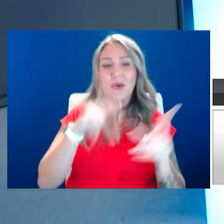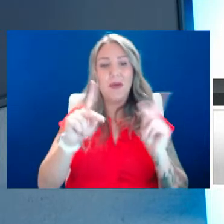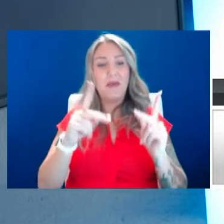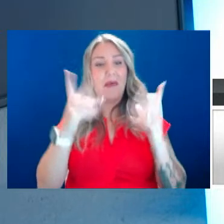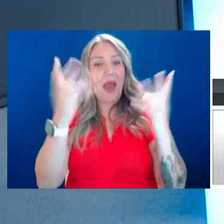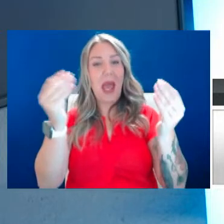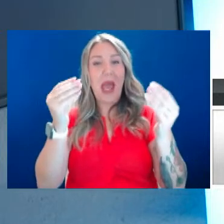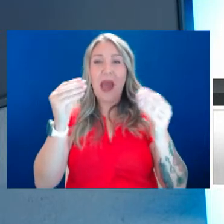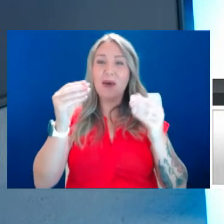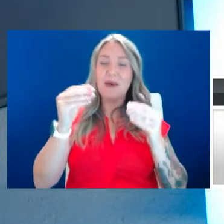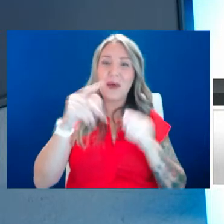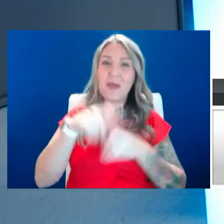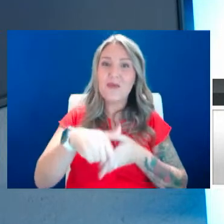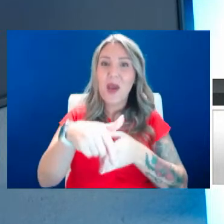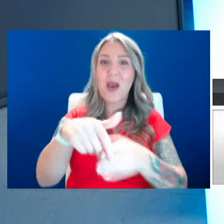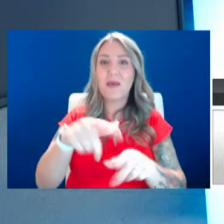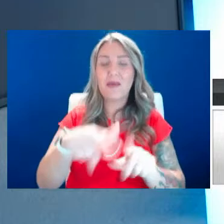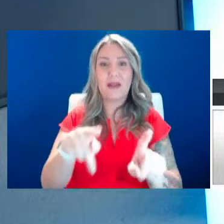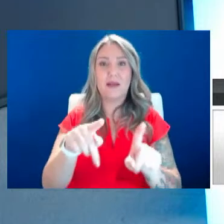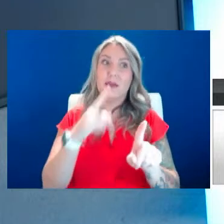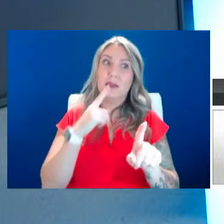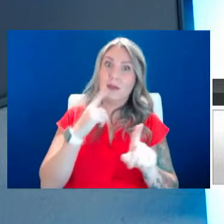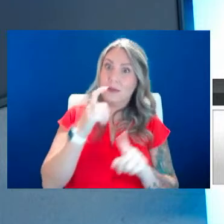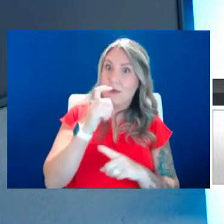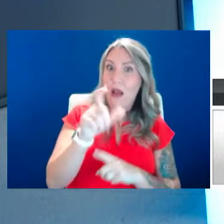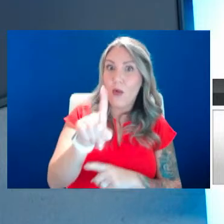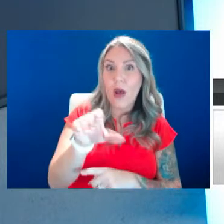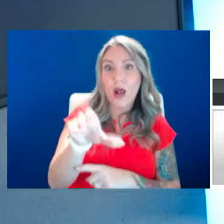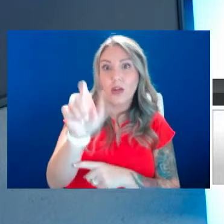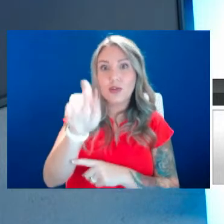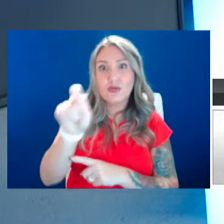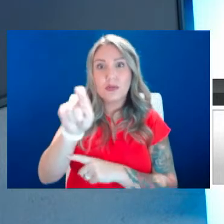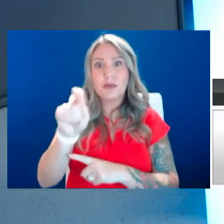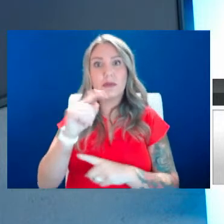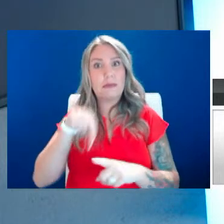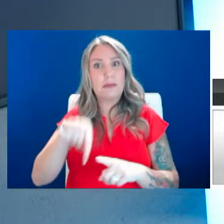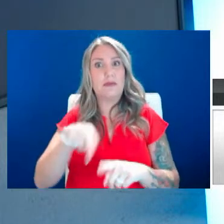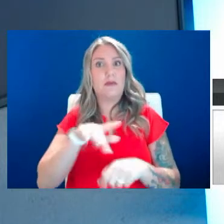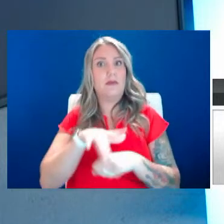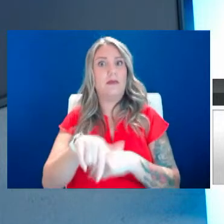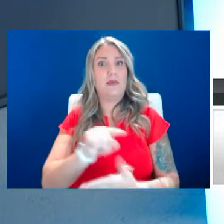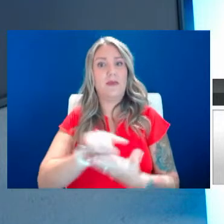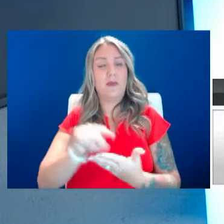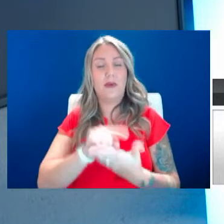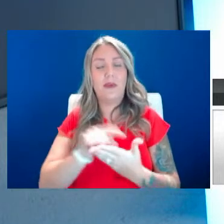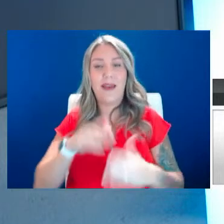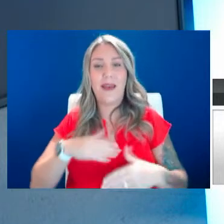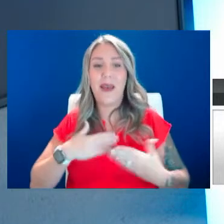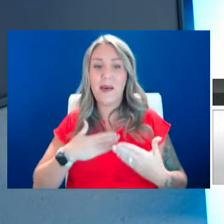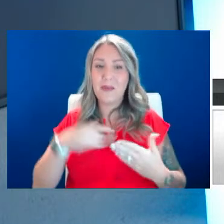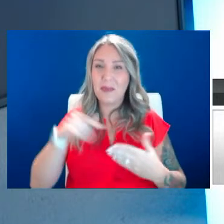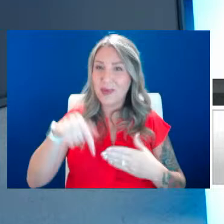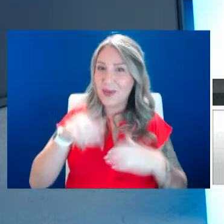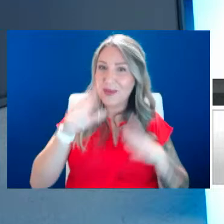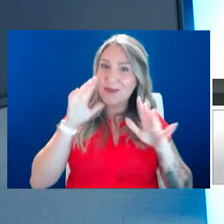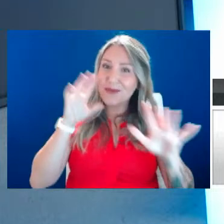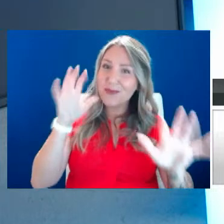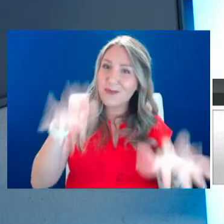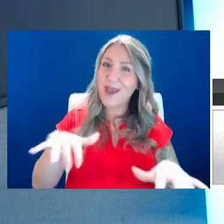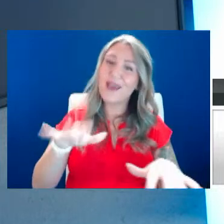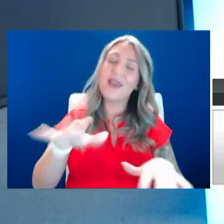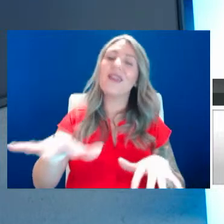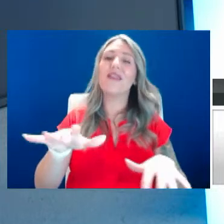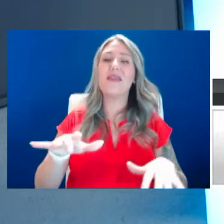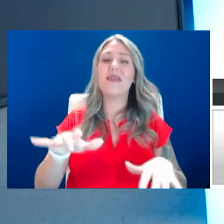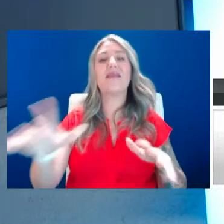least it's not 100 degrees like it was earlier this week, right? Yeah. I think some of them are happy to be in the rain. Absolutely. So they're getting their workout today. All right, so